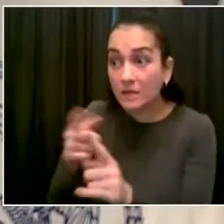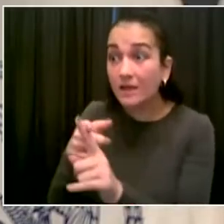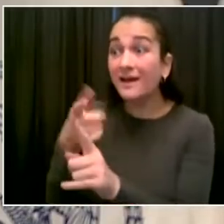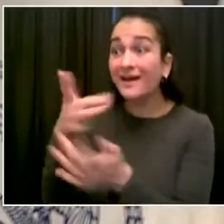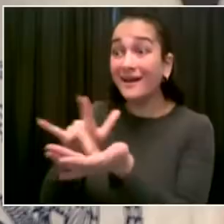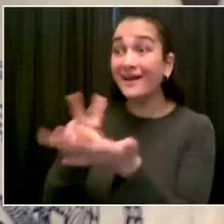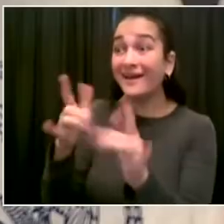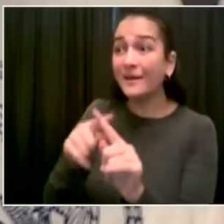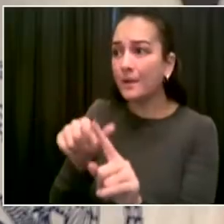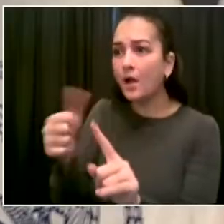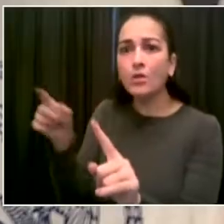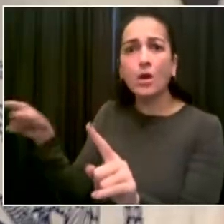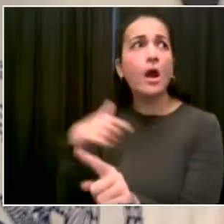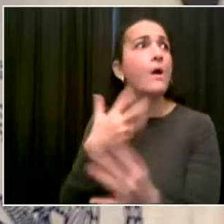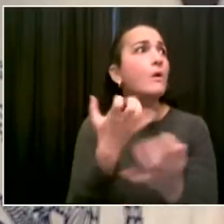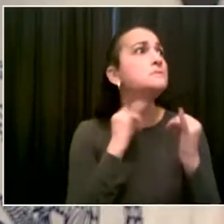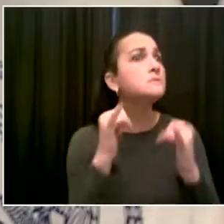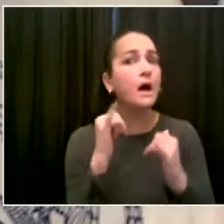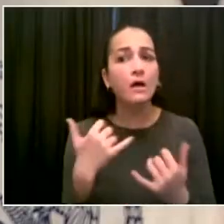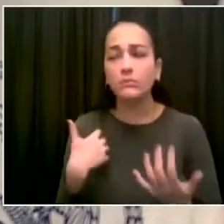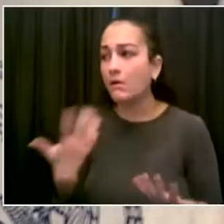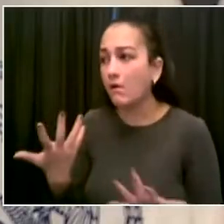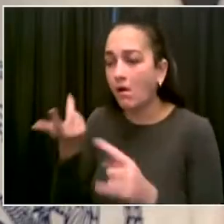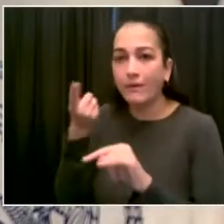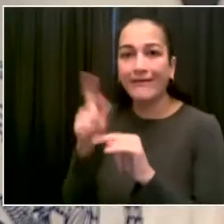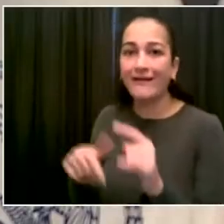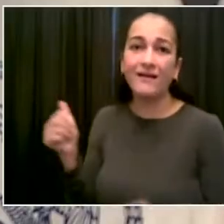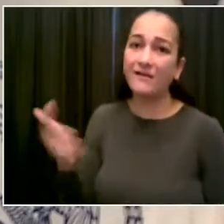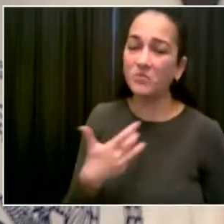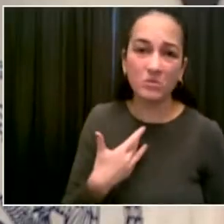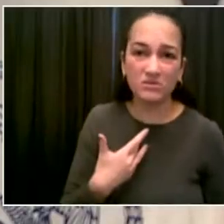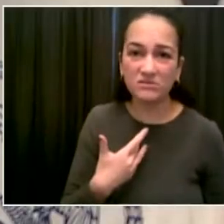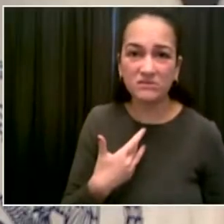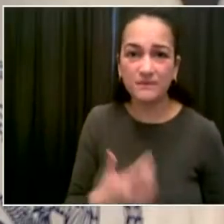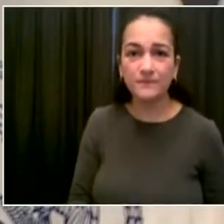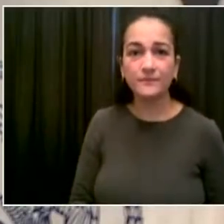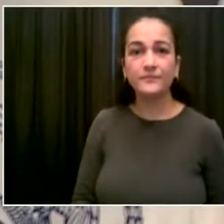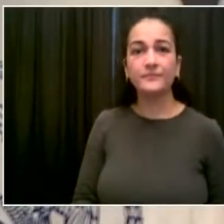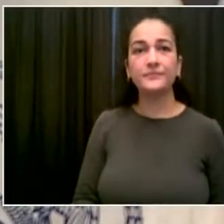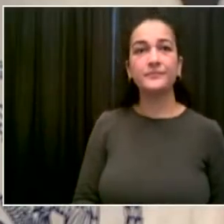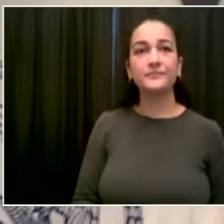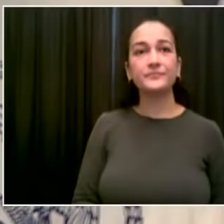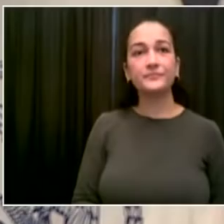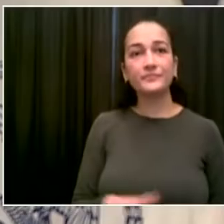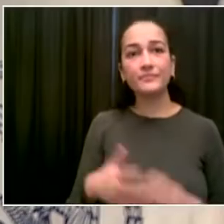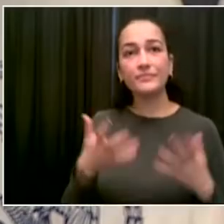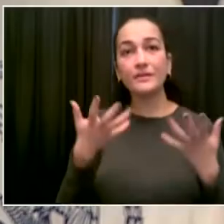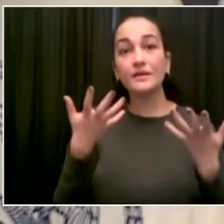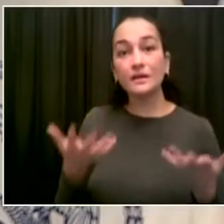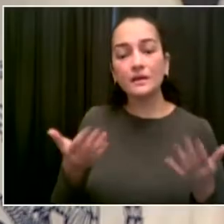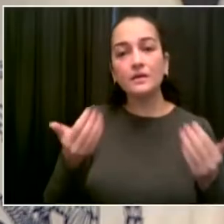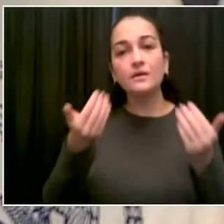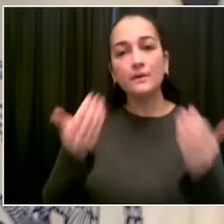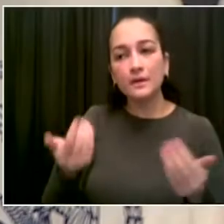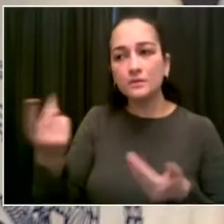now to get some of this relief, because we want you to have a better situation. Go ahead,